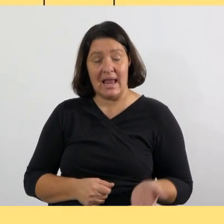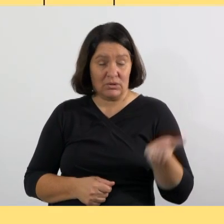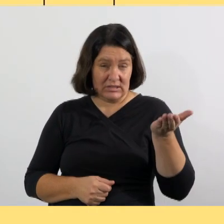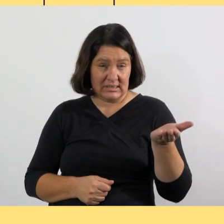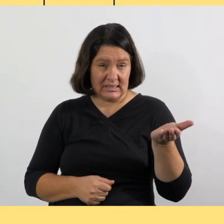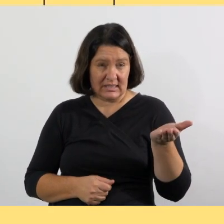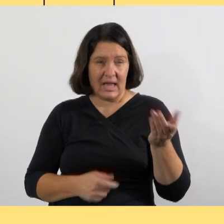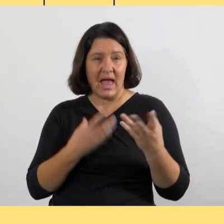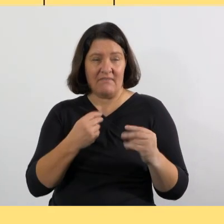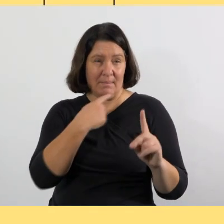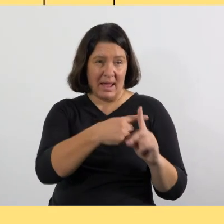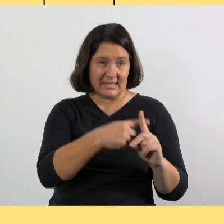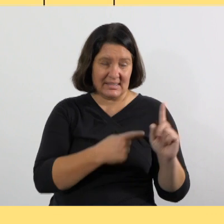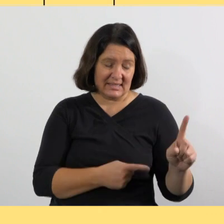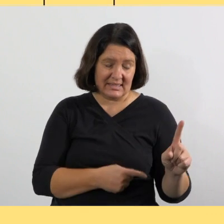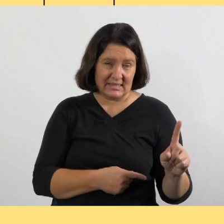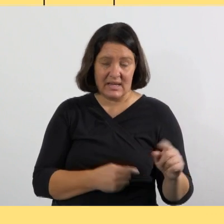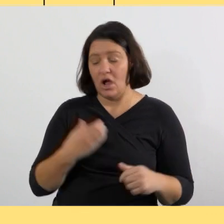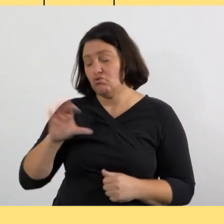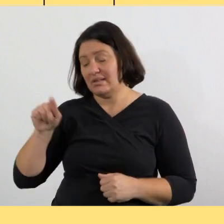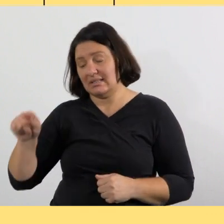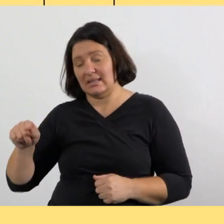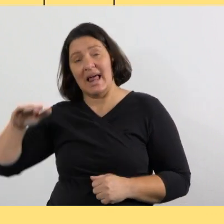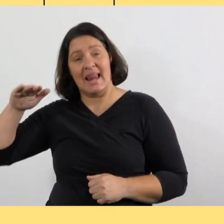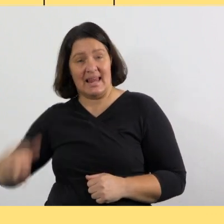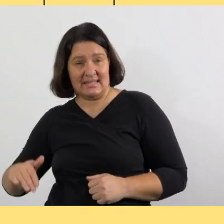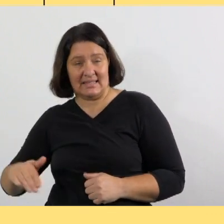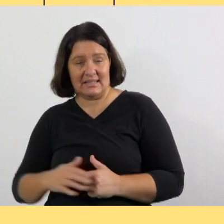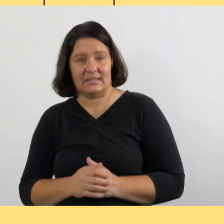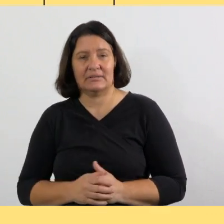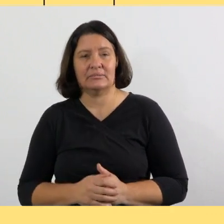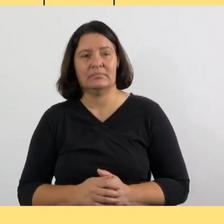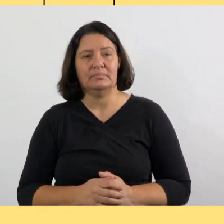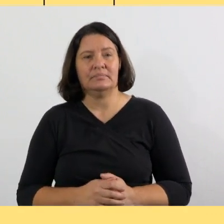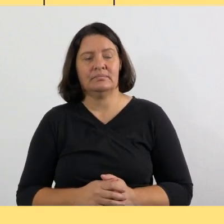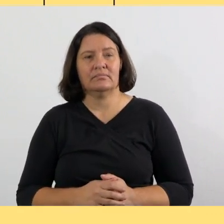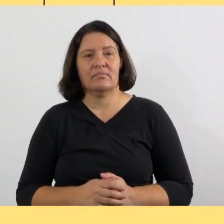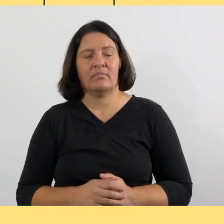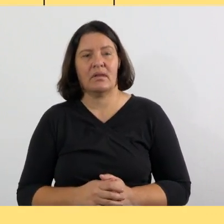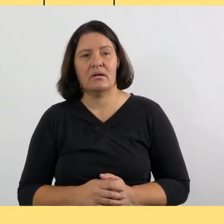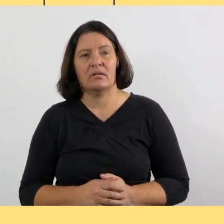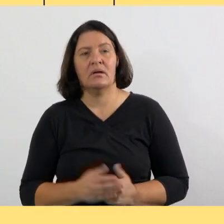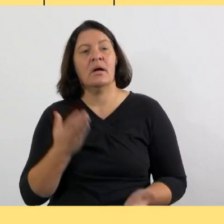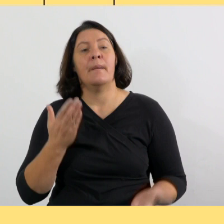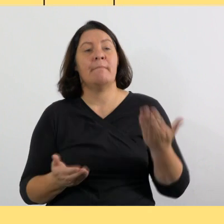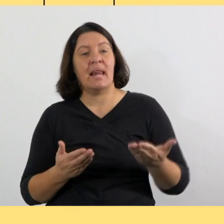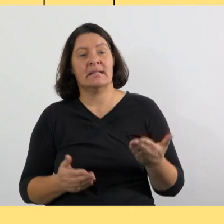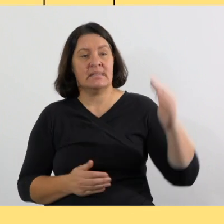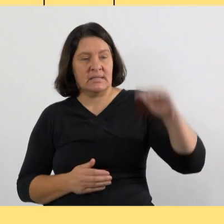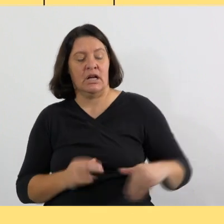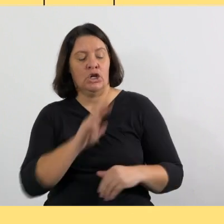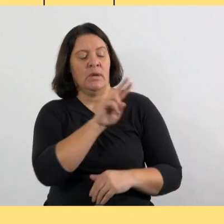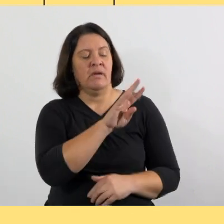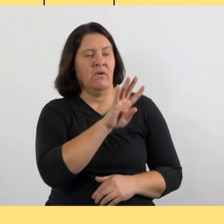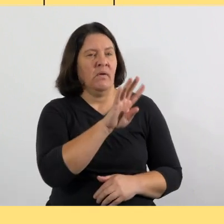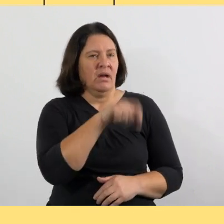see, I have my plus there. On the credit side, it decreases. There is my minus. Balance brought